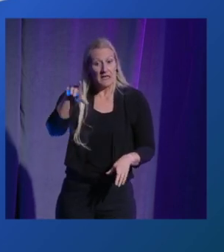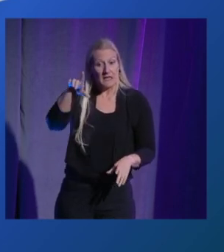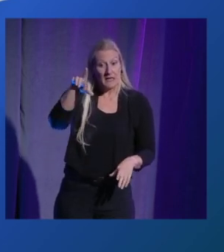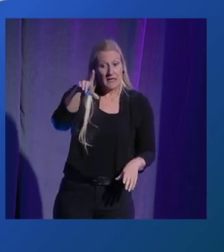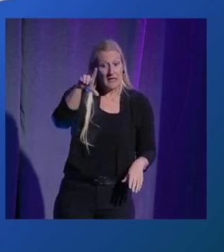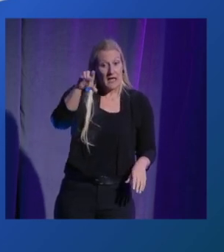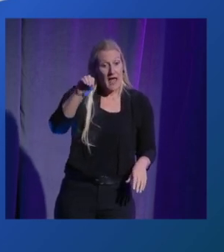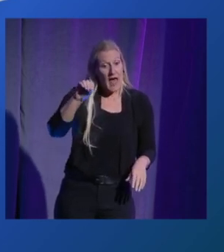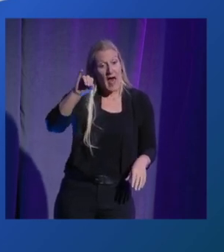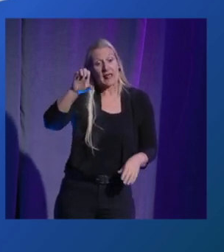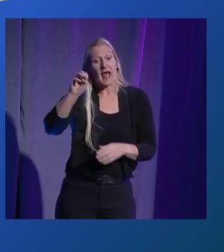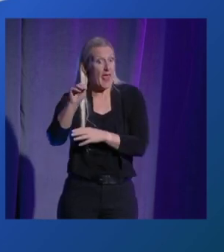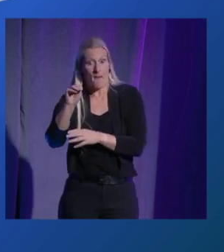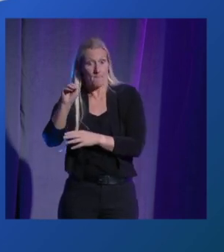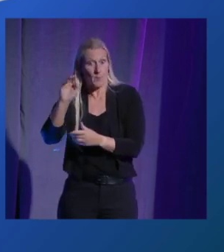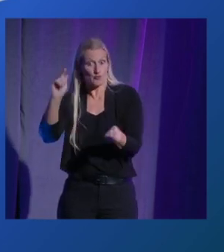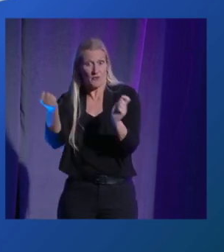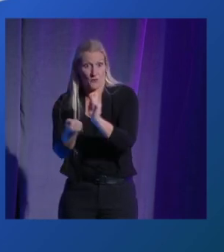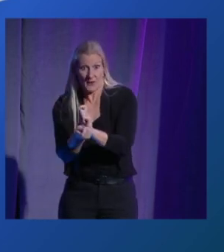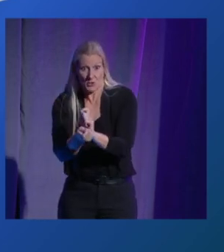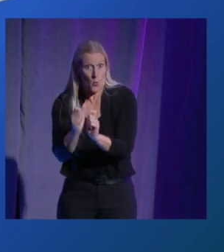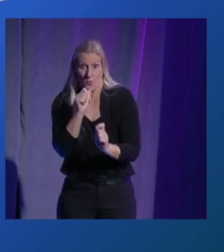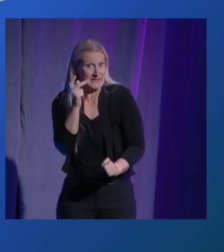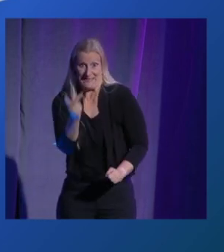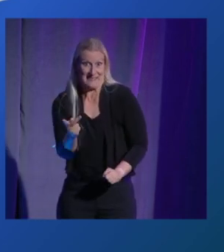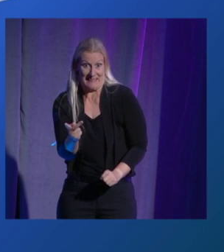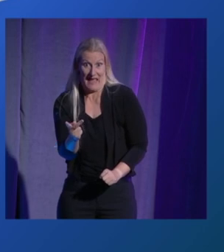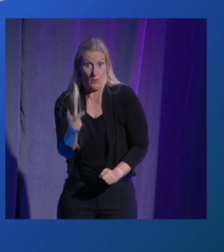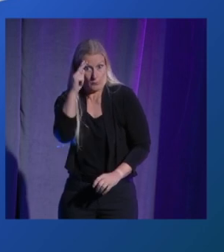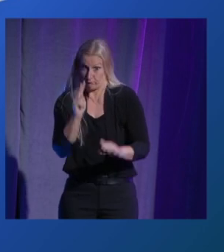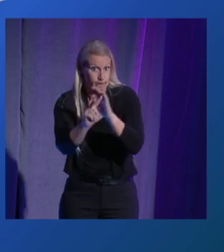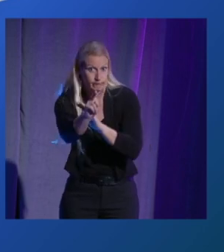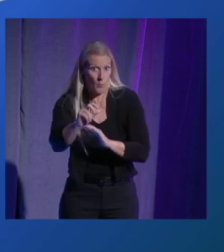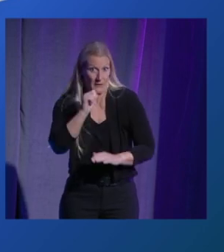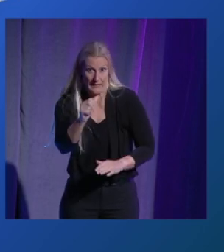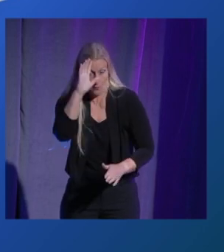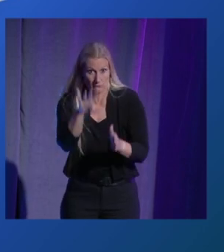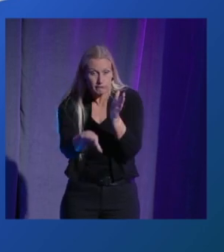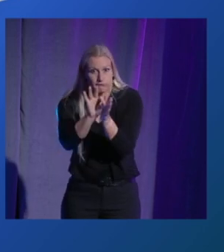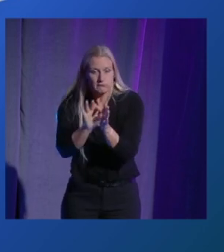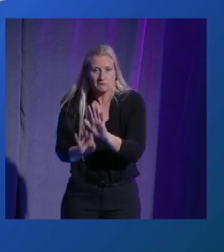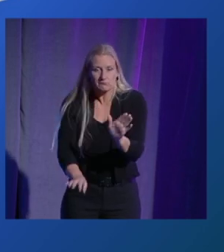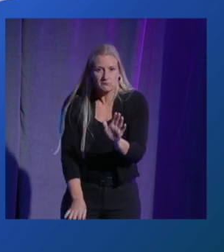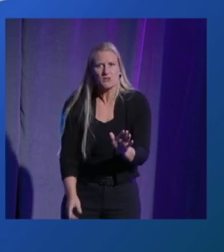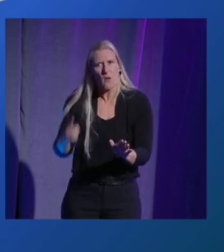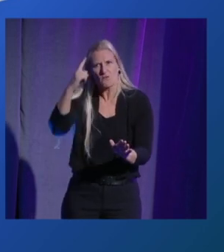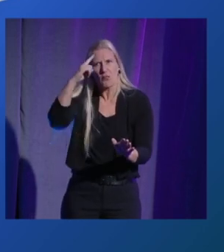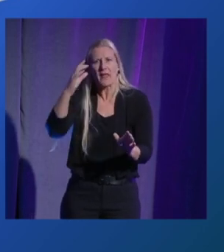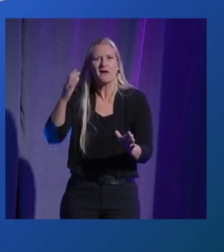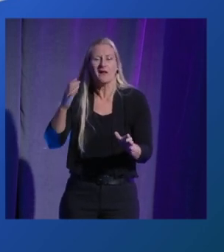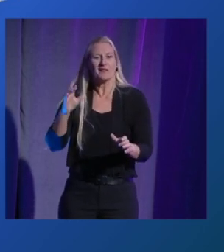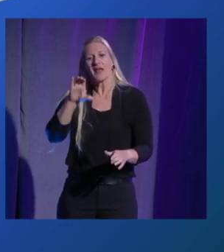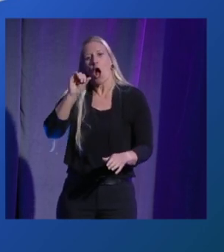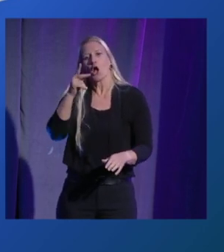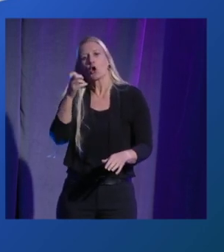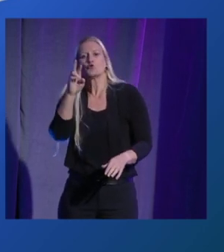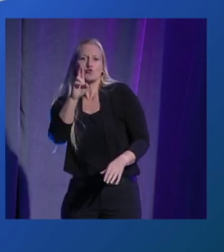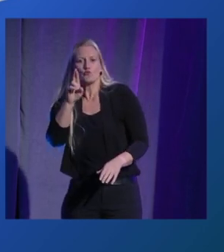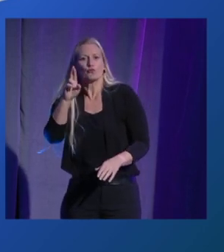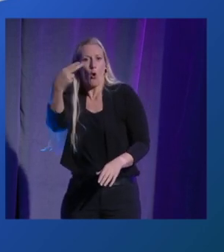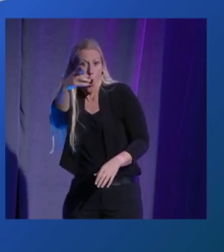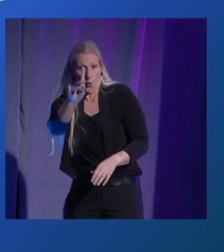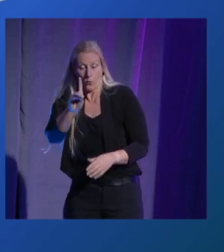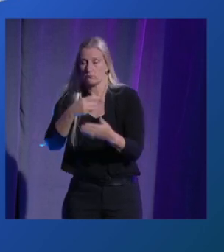it did we did not see some of these things coming and so when you're thinking about you know consumer Hardware well okay if it changes in a year no big